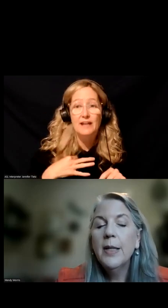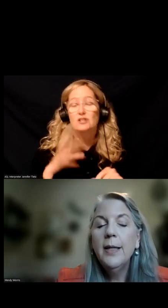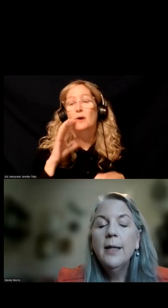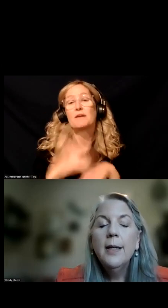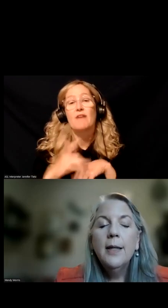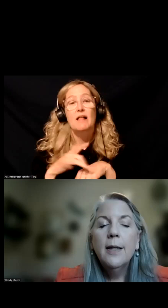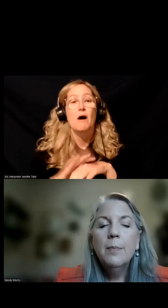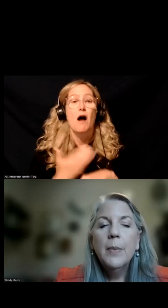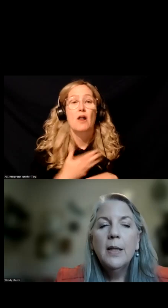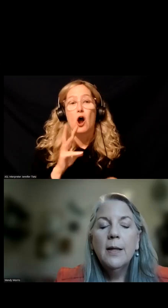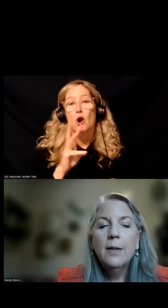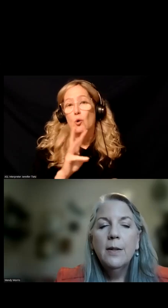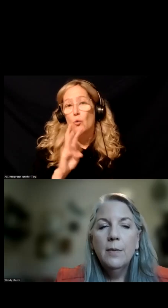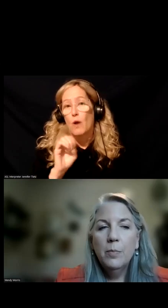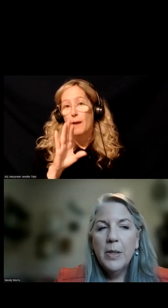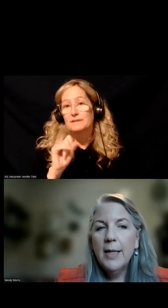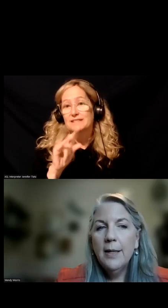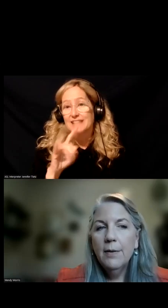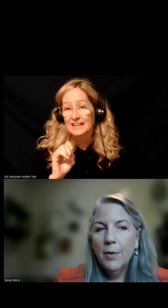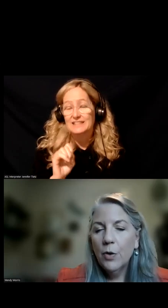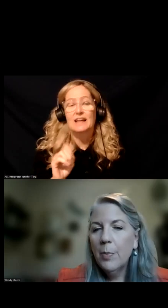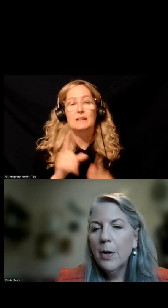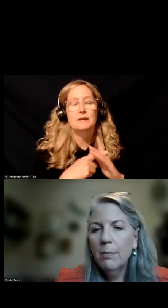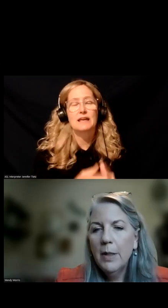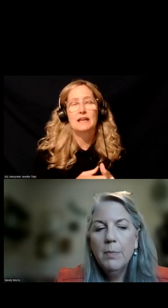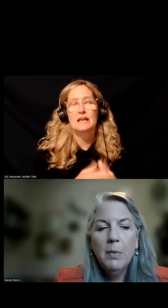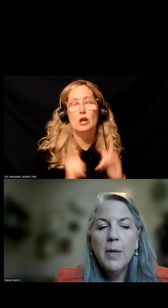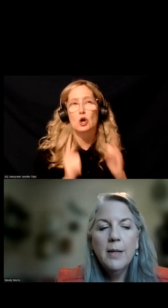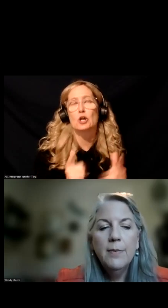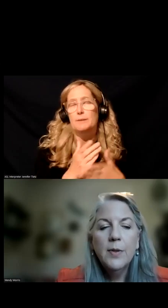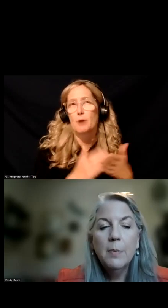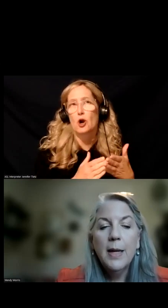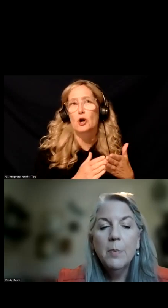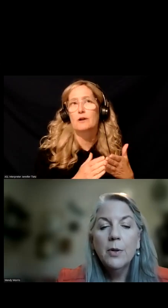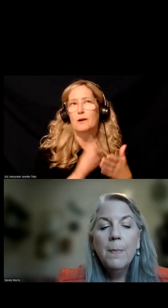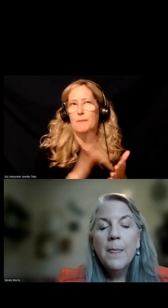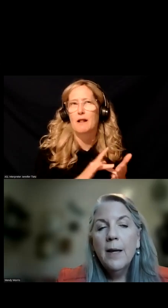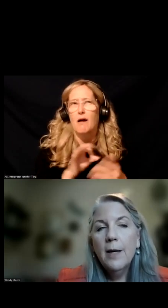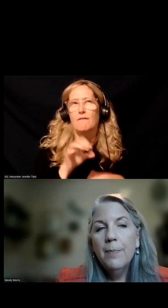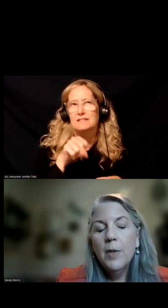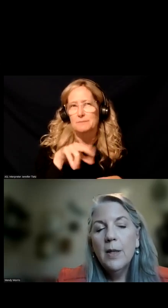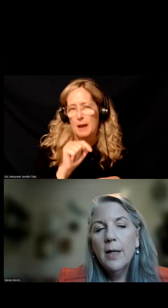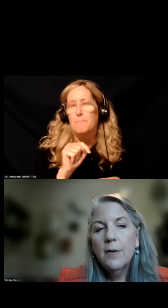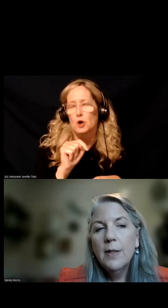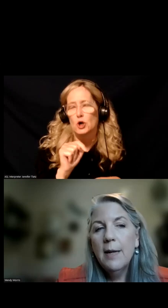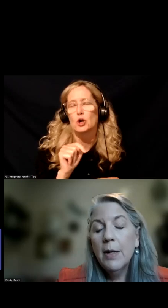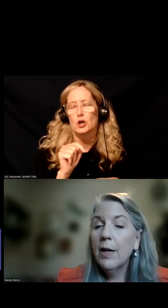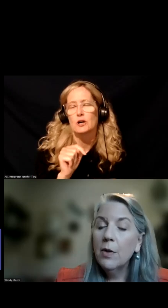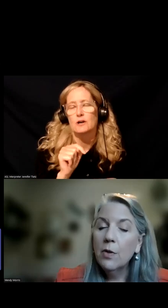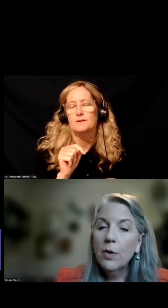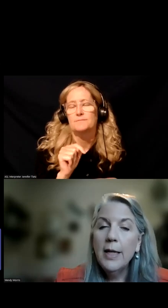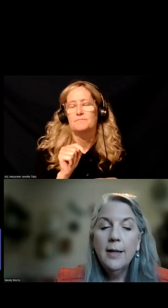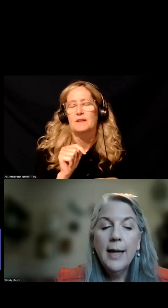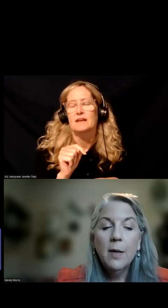our website at the beginning, early part, maybe mid-September. The state